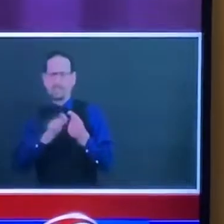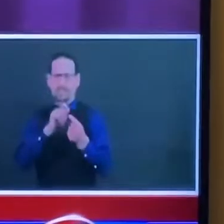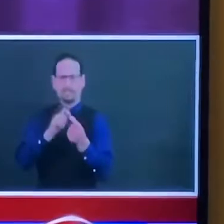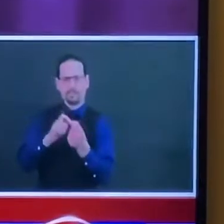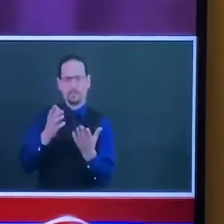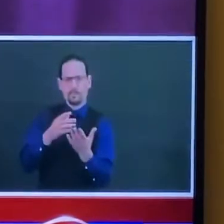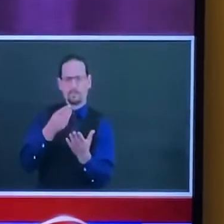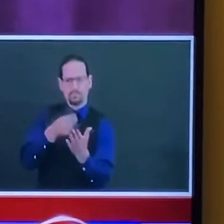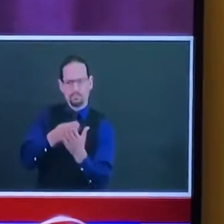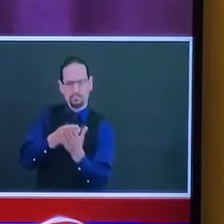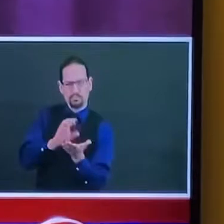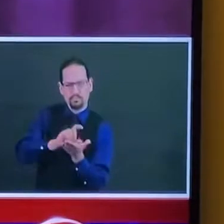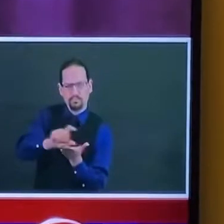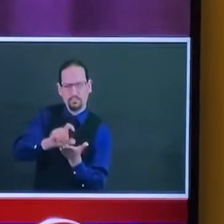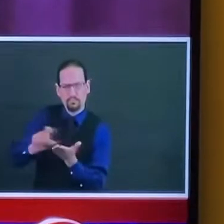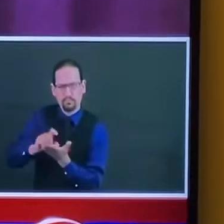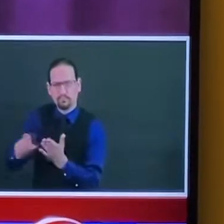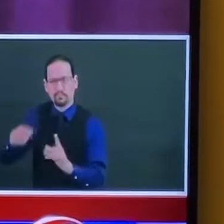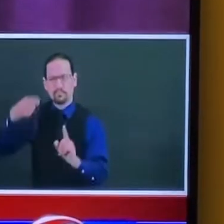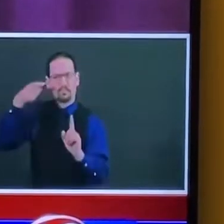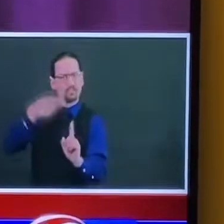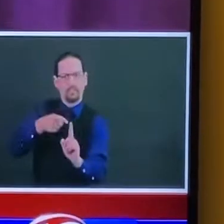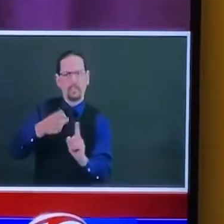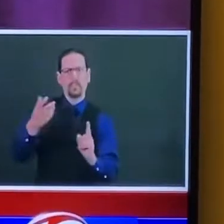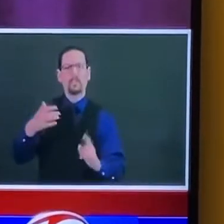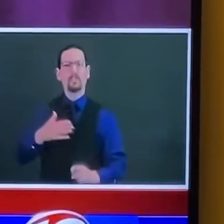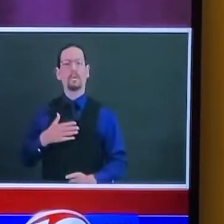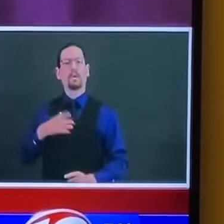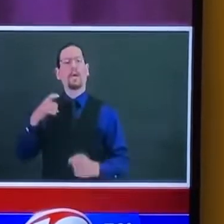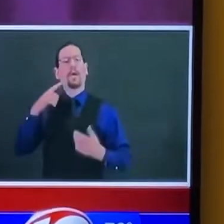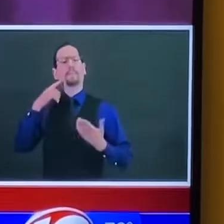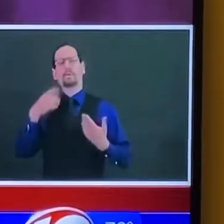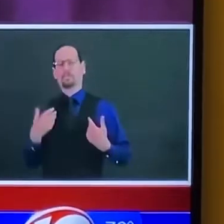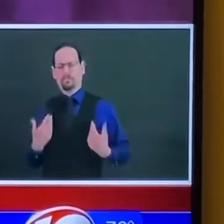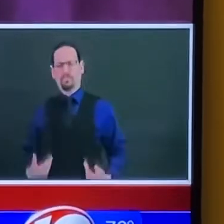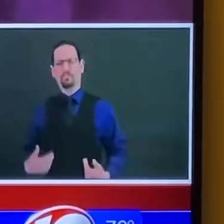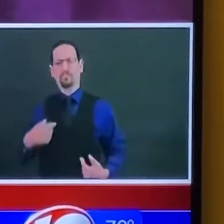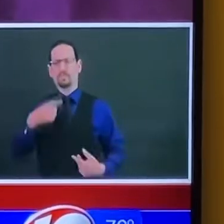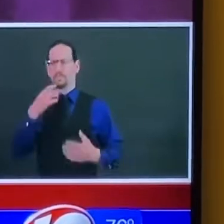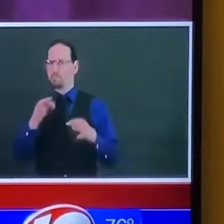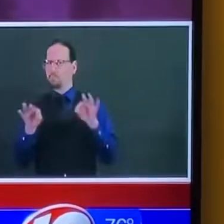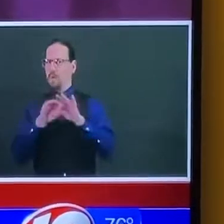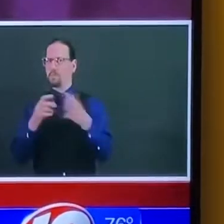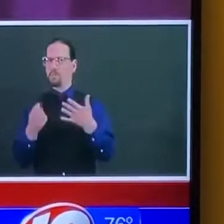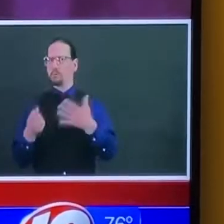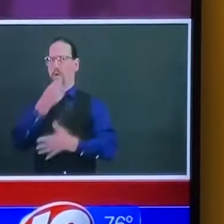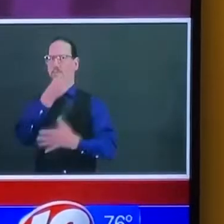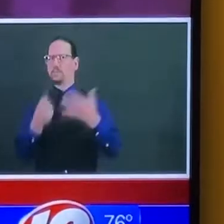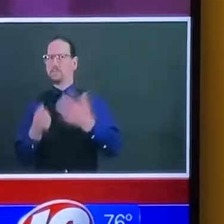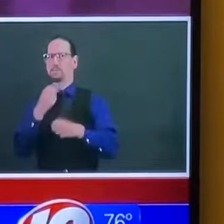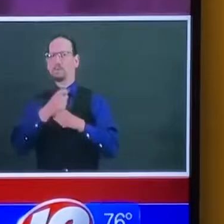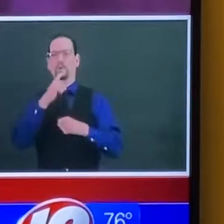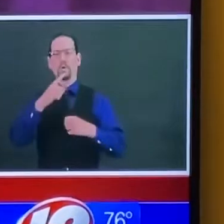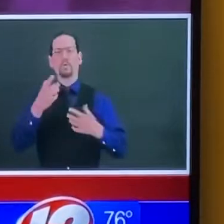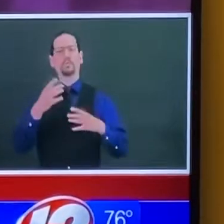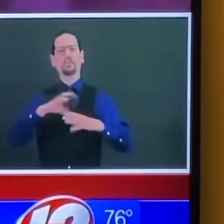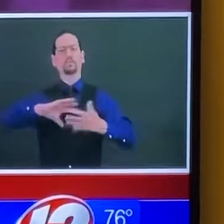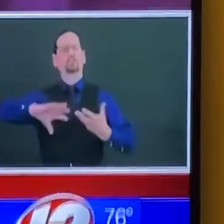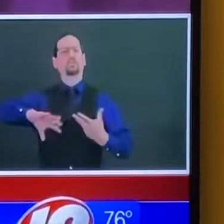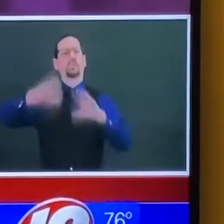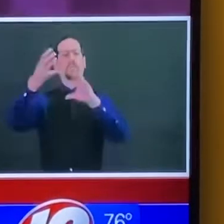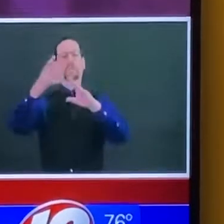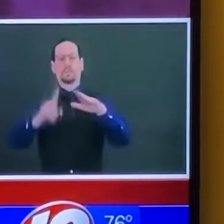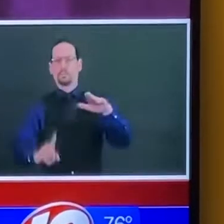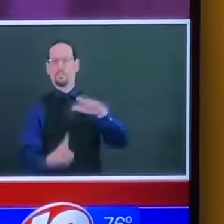are, what the governor deems necessary to meet the immediate needs of the crisis. We will